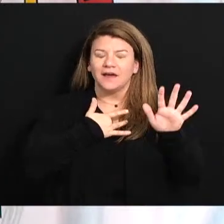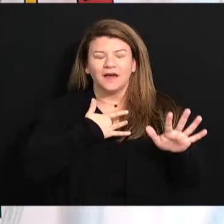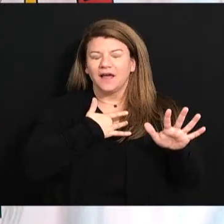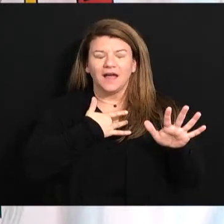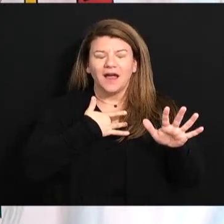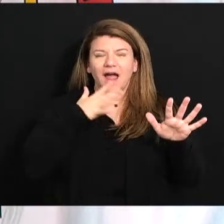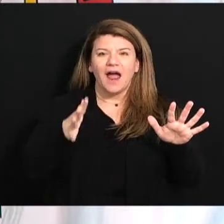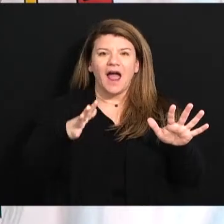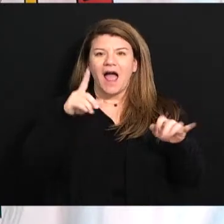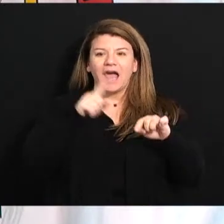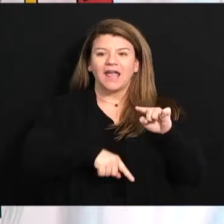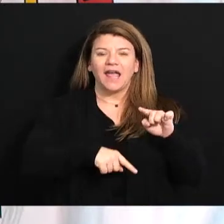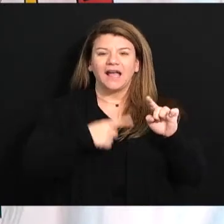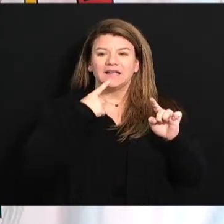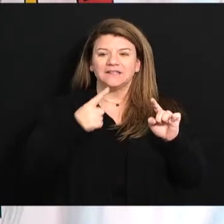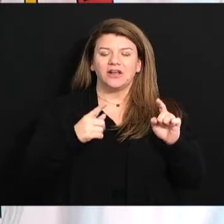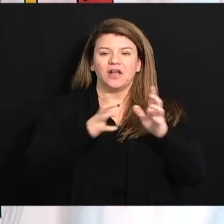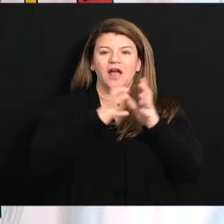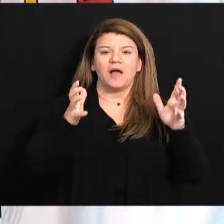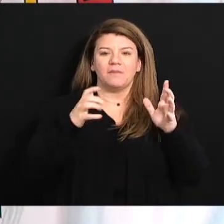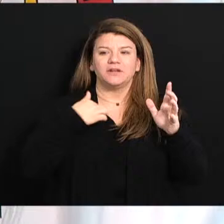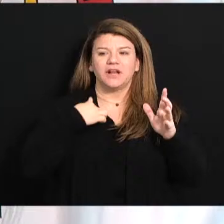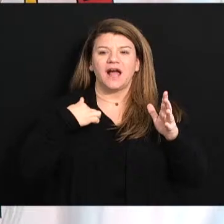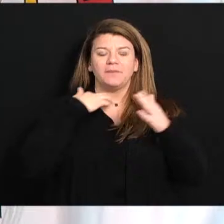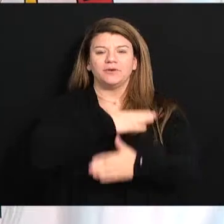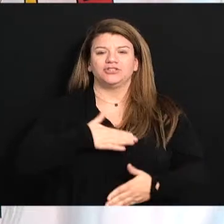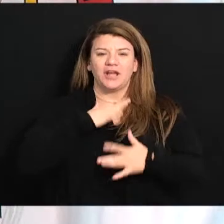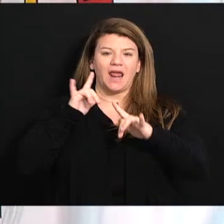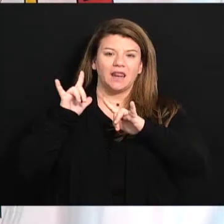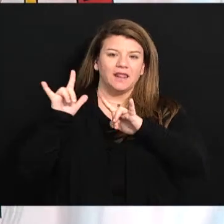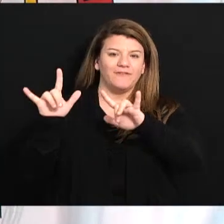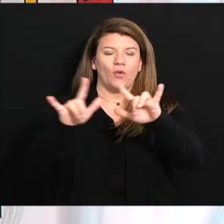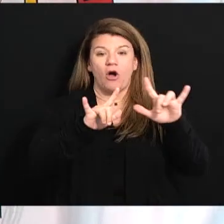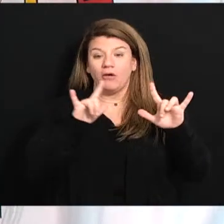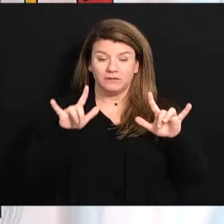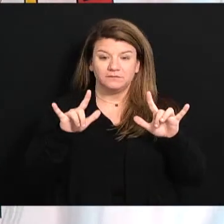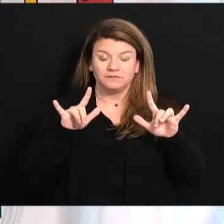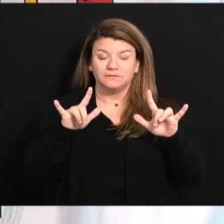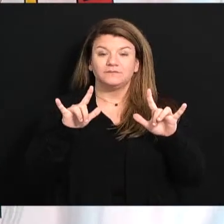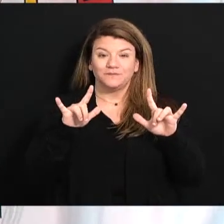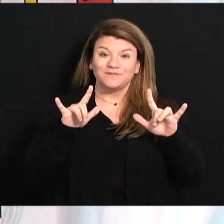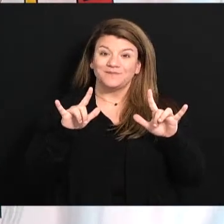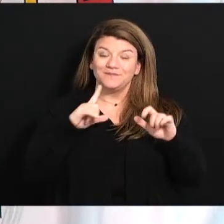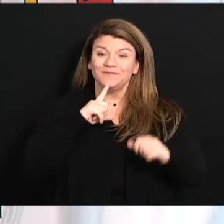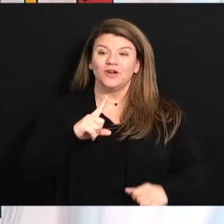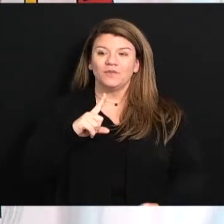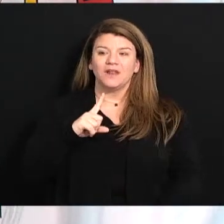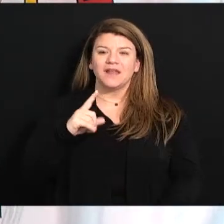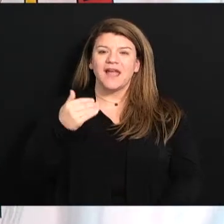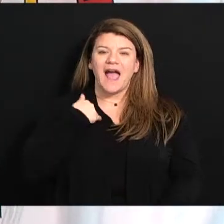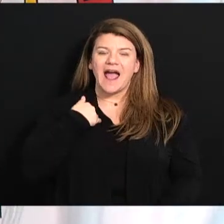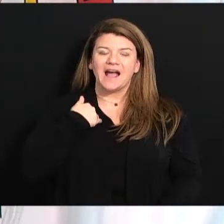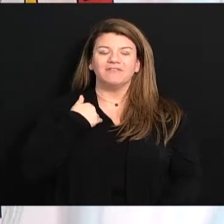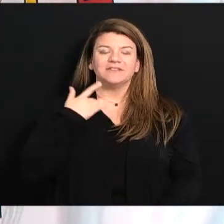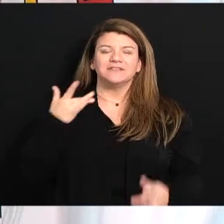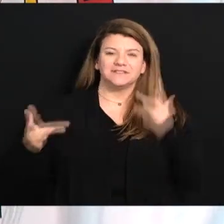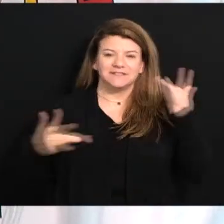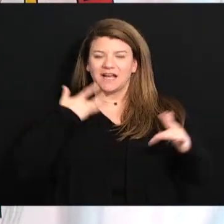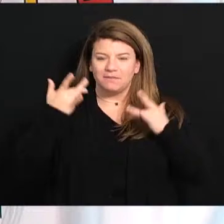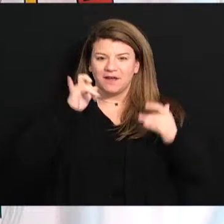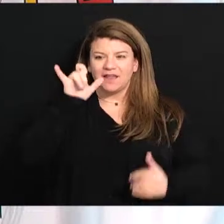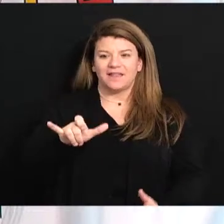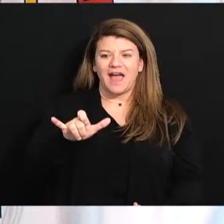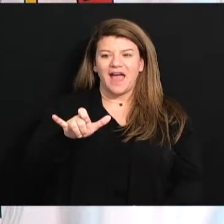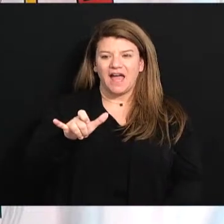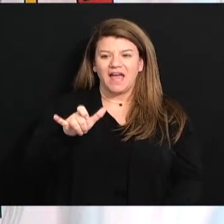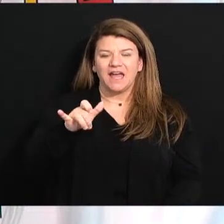can't tell you how much I appreciate and love all of you, and really, I got a big kick out of the fact, they've